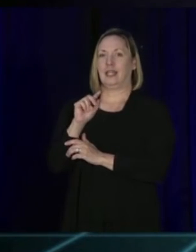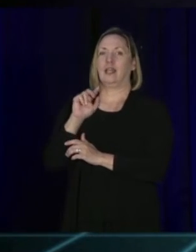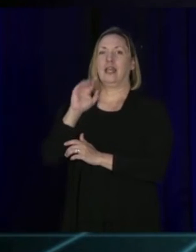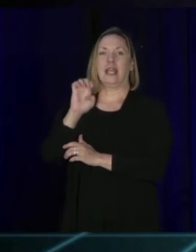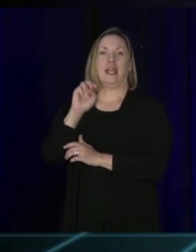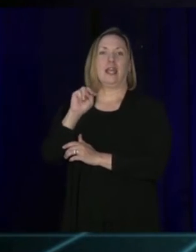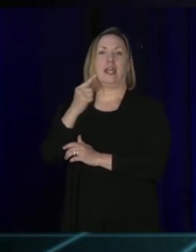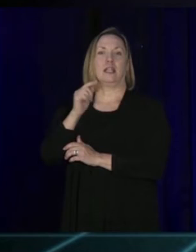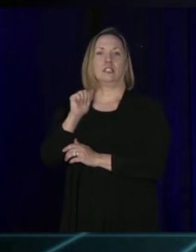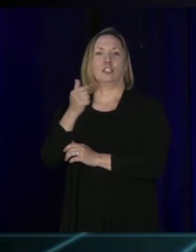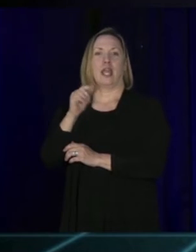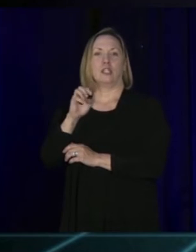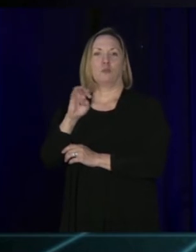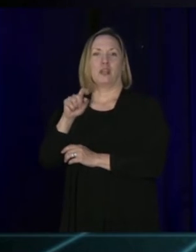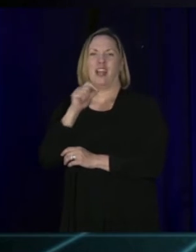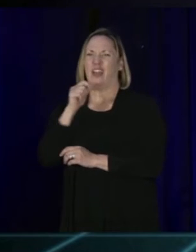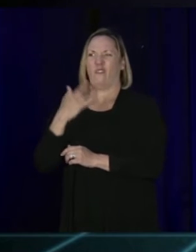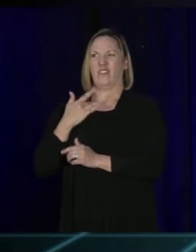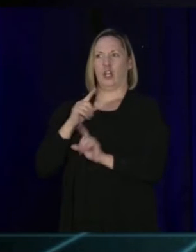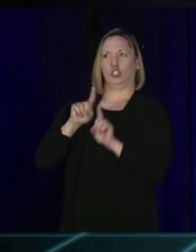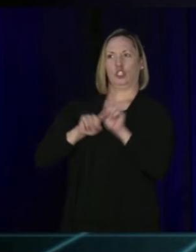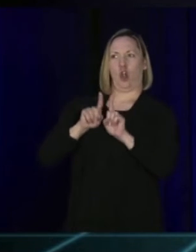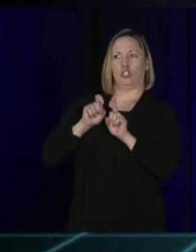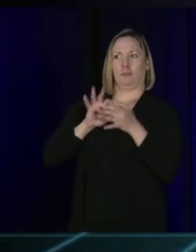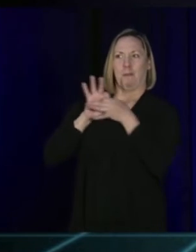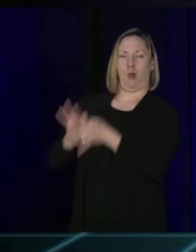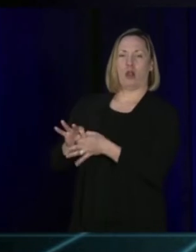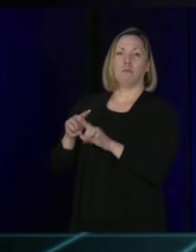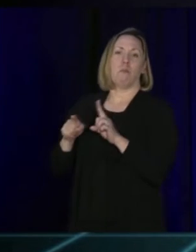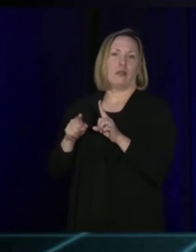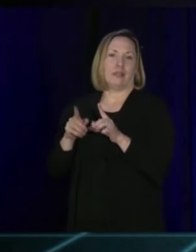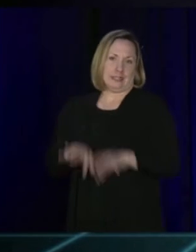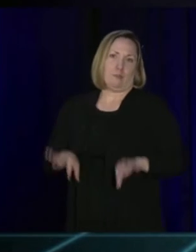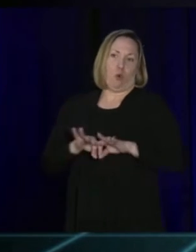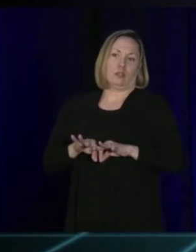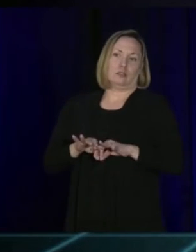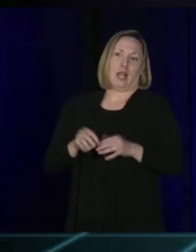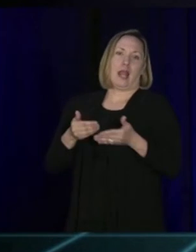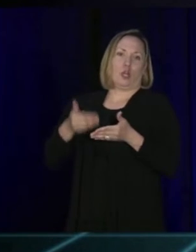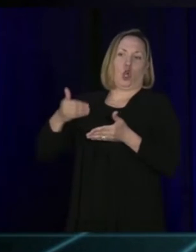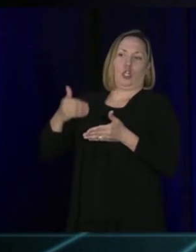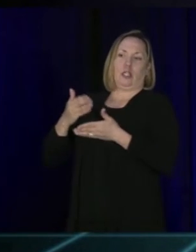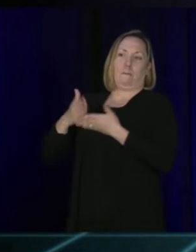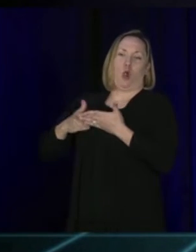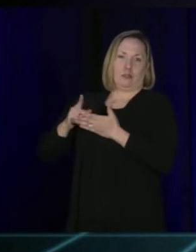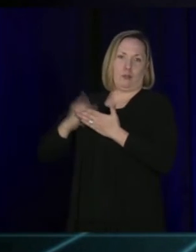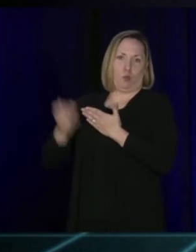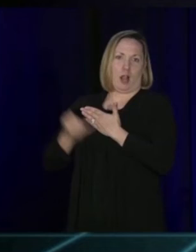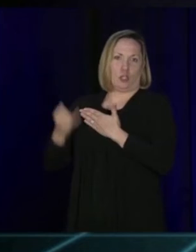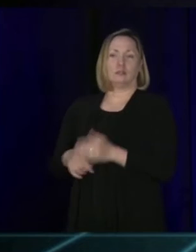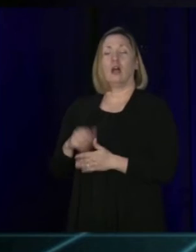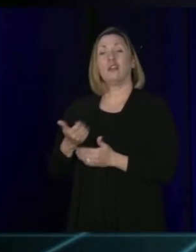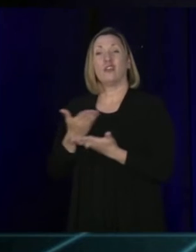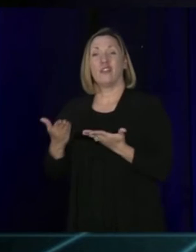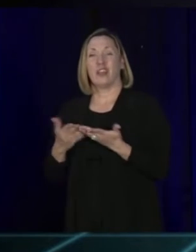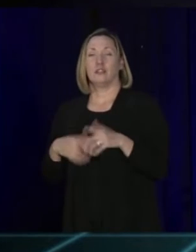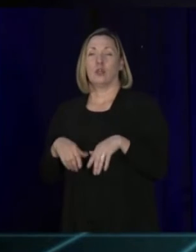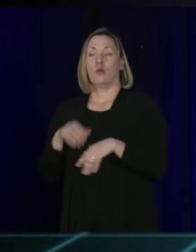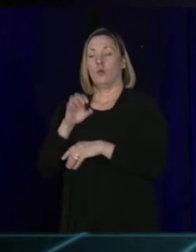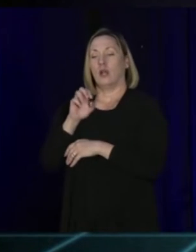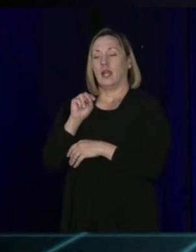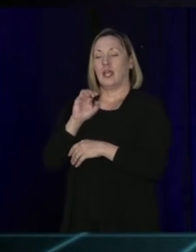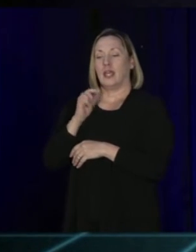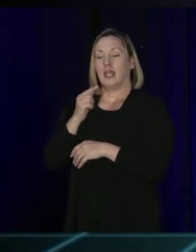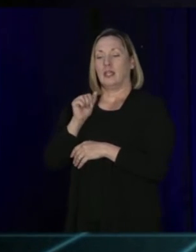of engagement, but they matter on earlier days in the project. The other thing, so taking that engagement ratio, you can take